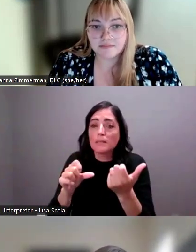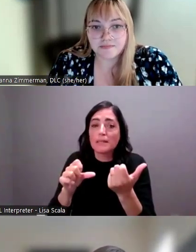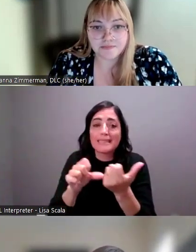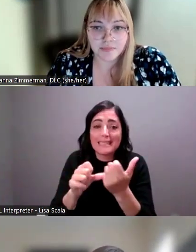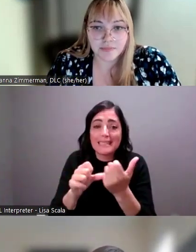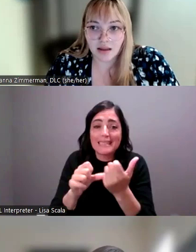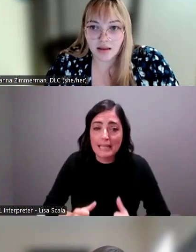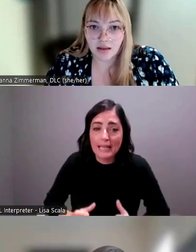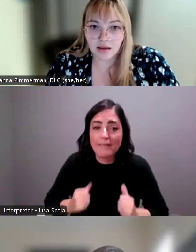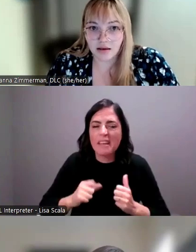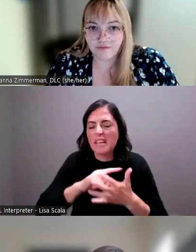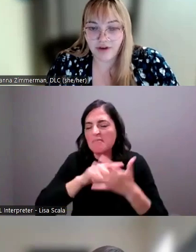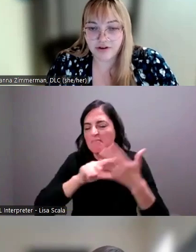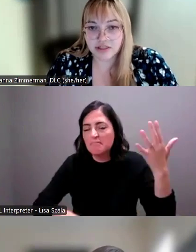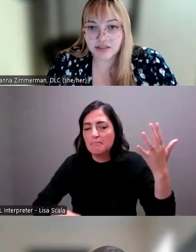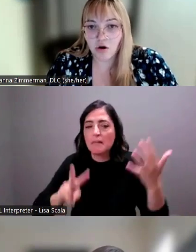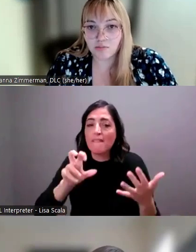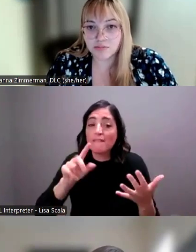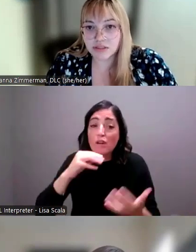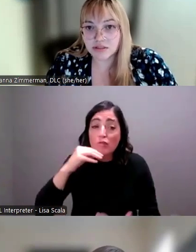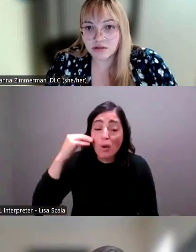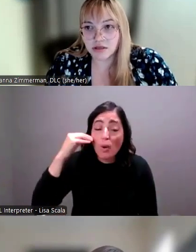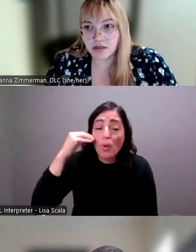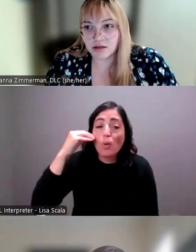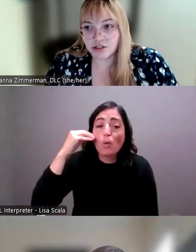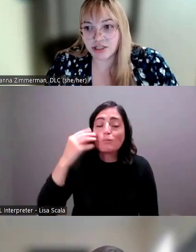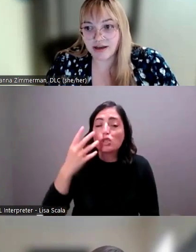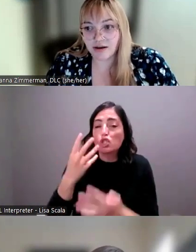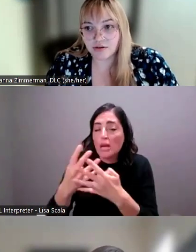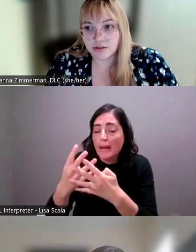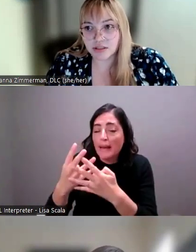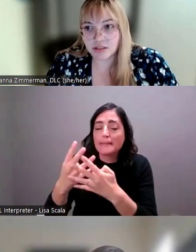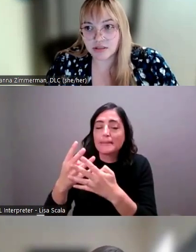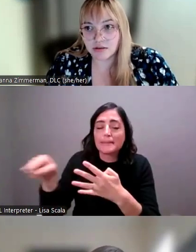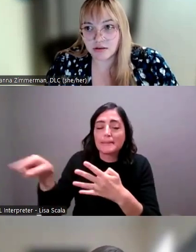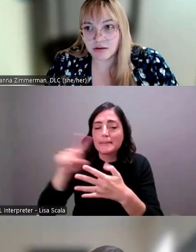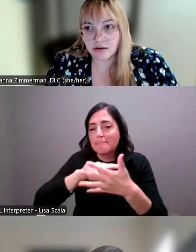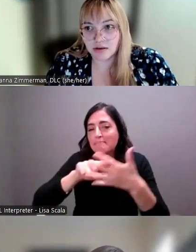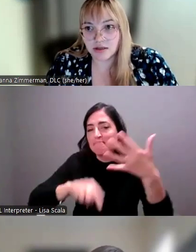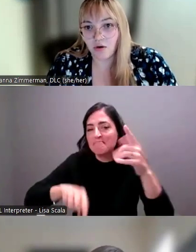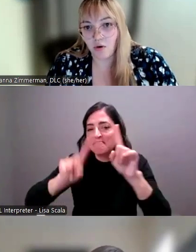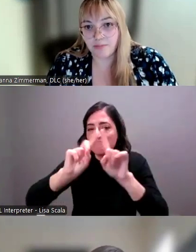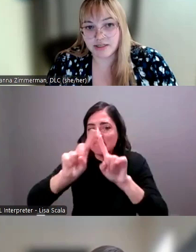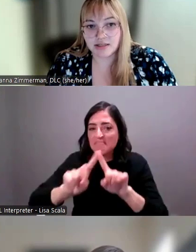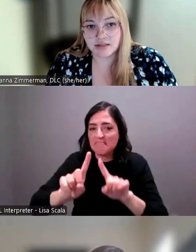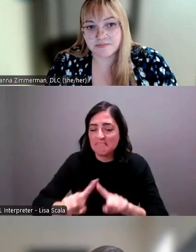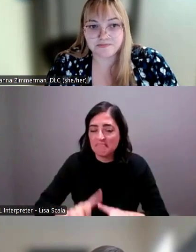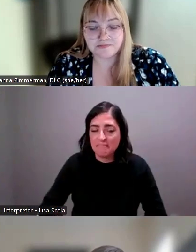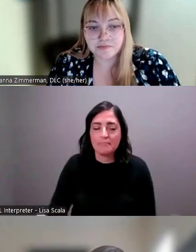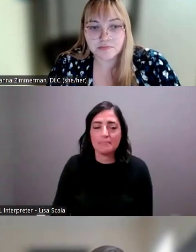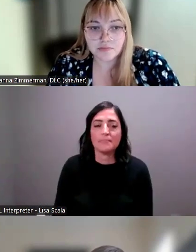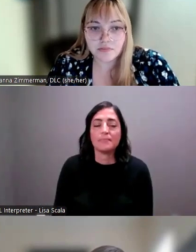living, veterans homes, jails, or prisons.